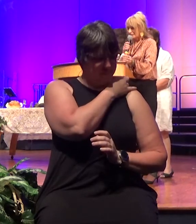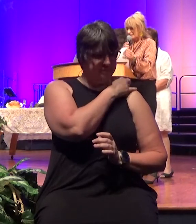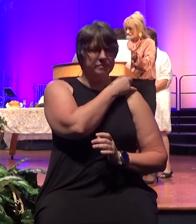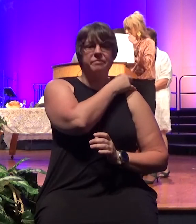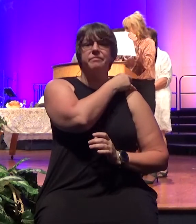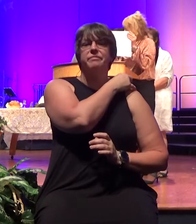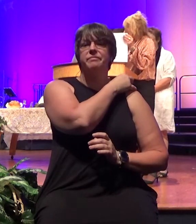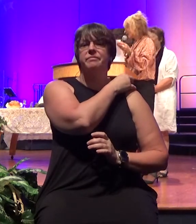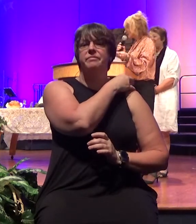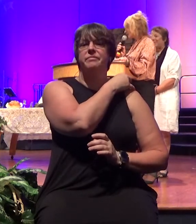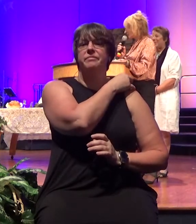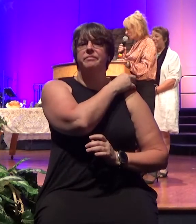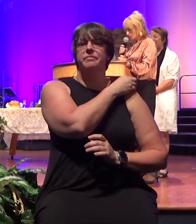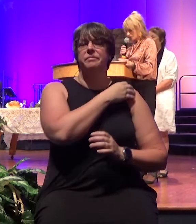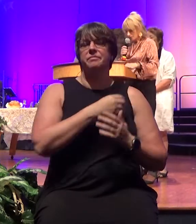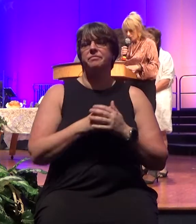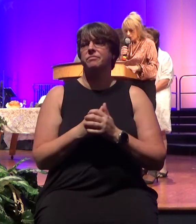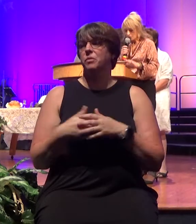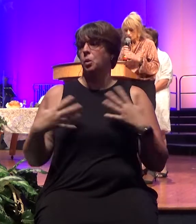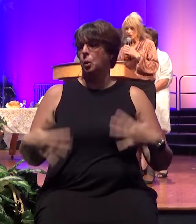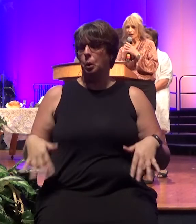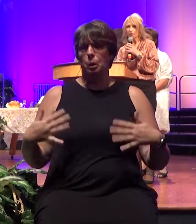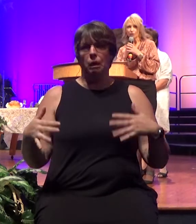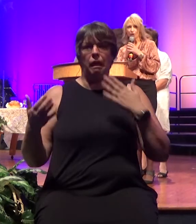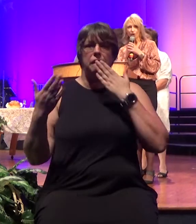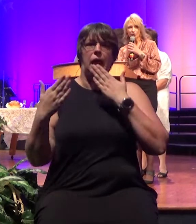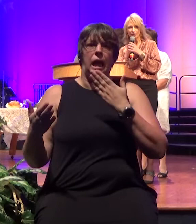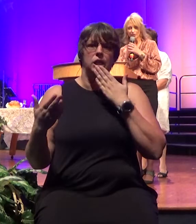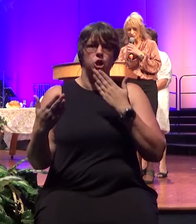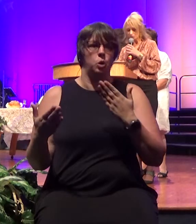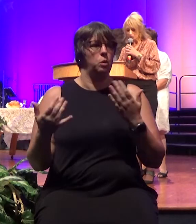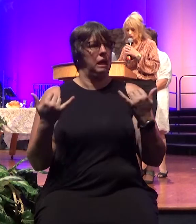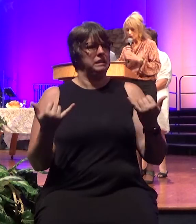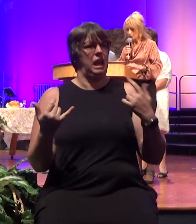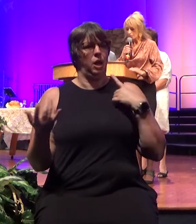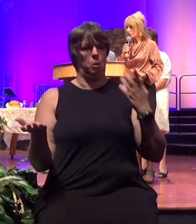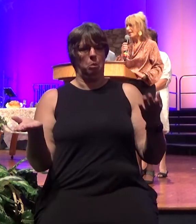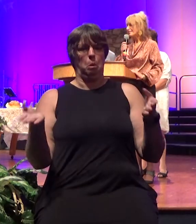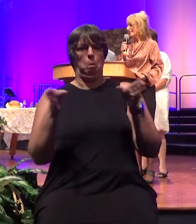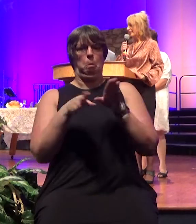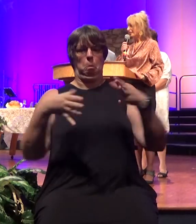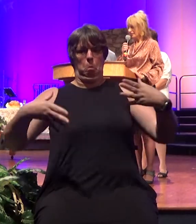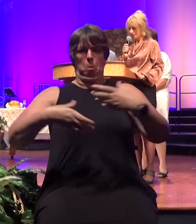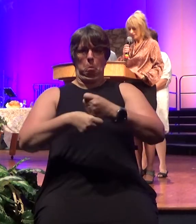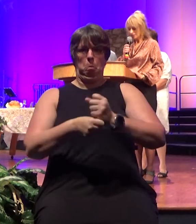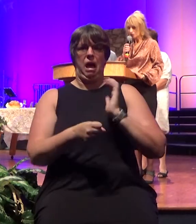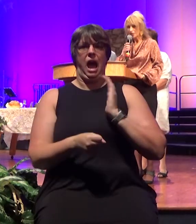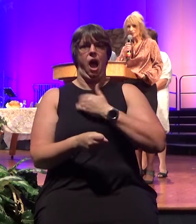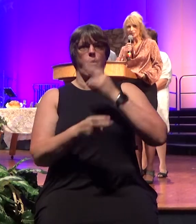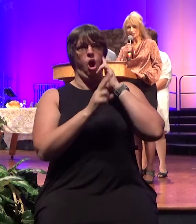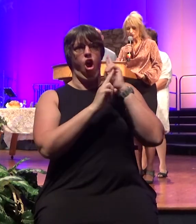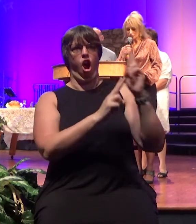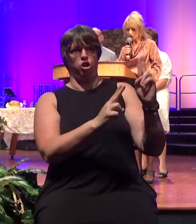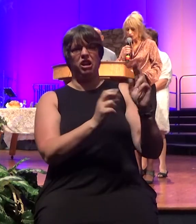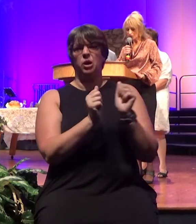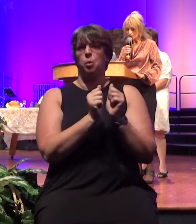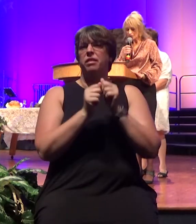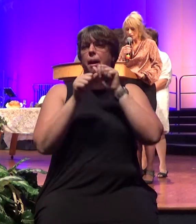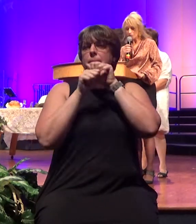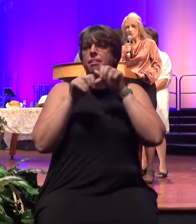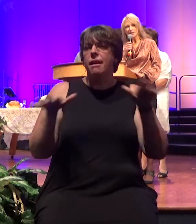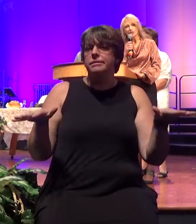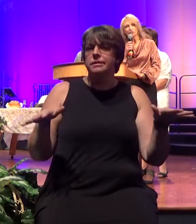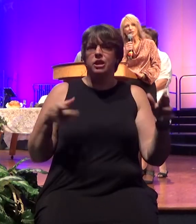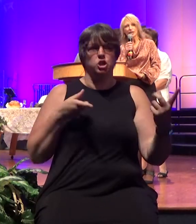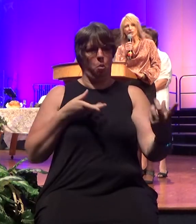Thank you. We just close our honoring this morning with a blessing. So take this into your heart. May the